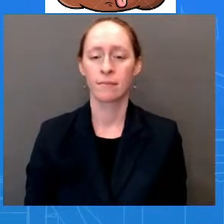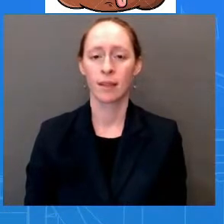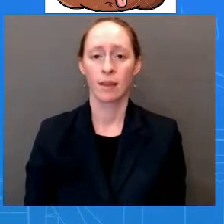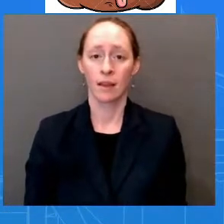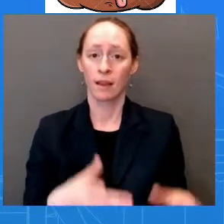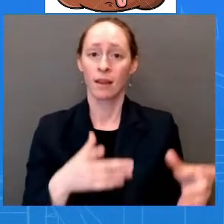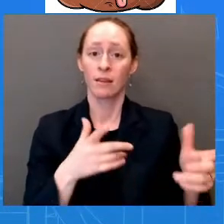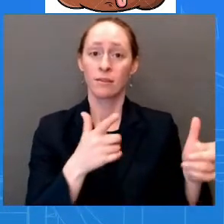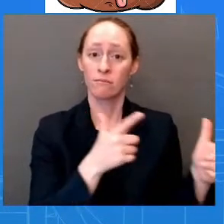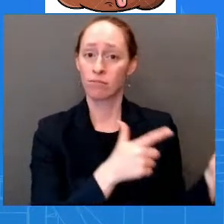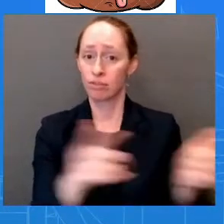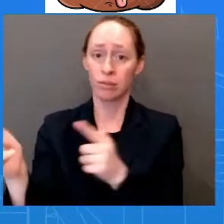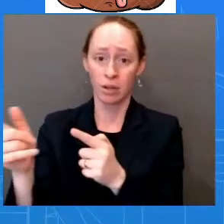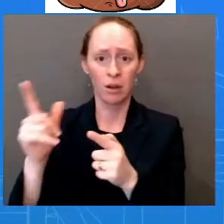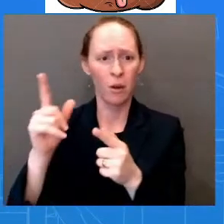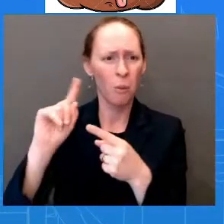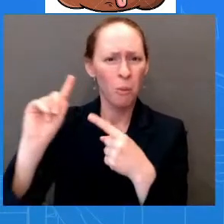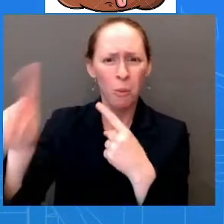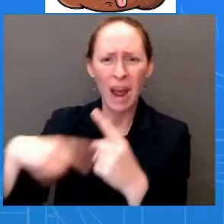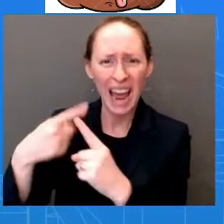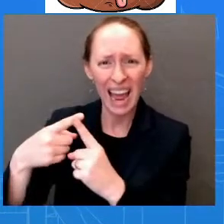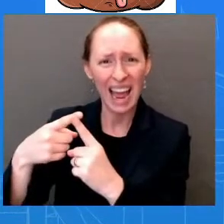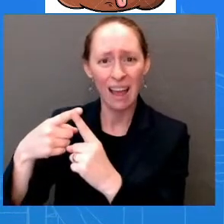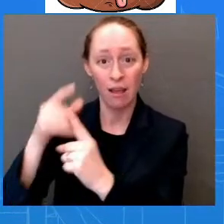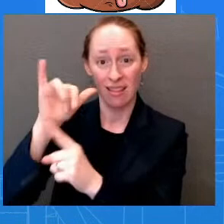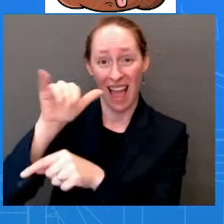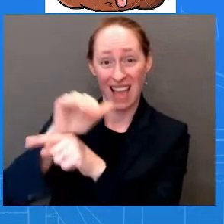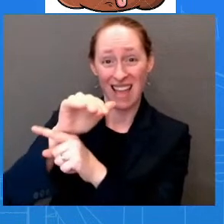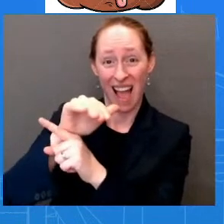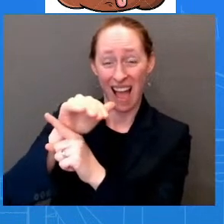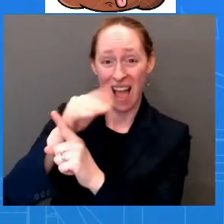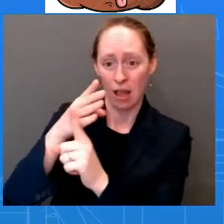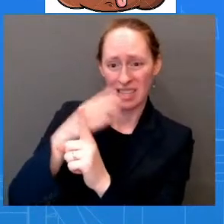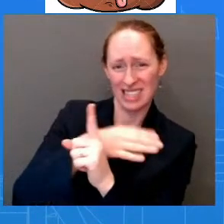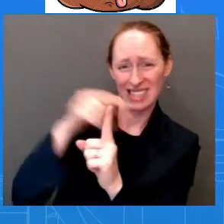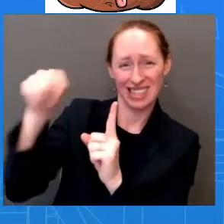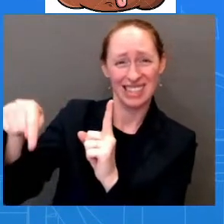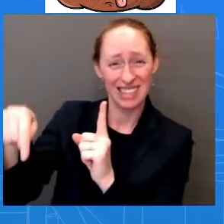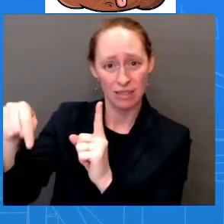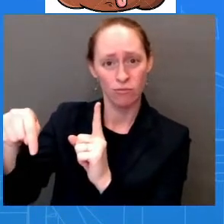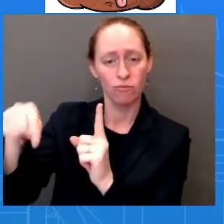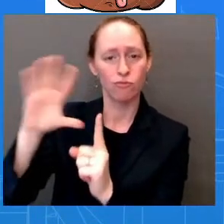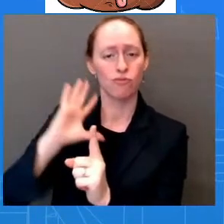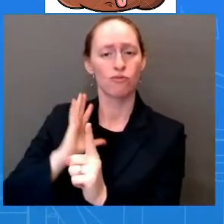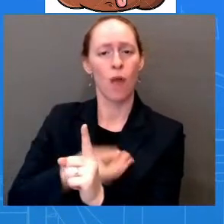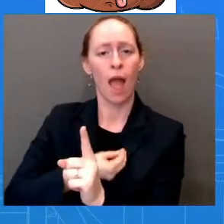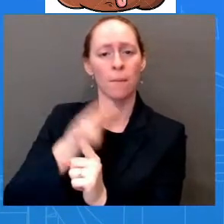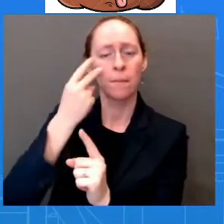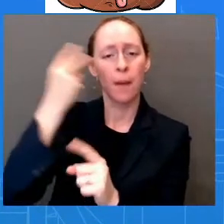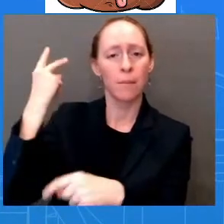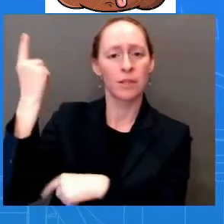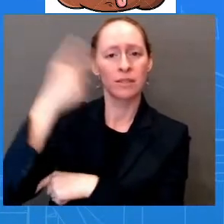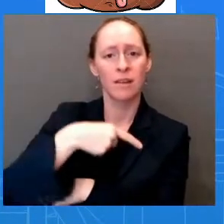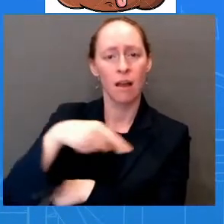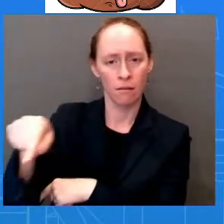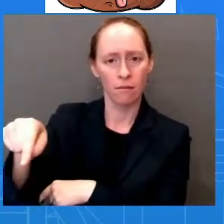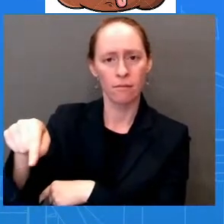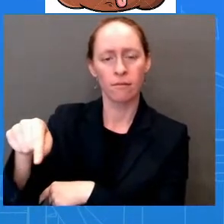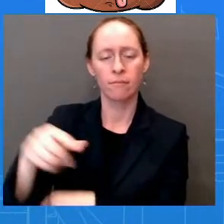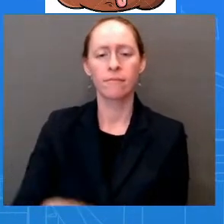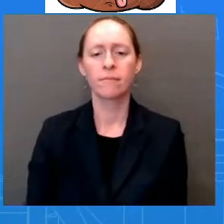already mourning the When is Transgender Day? I didn't see that on my Google Calendar. You guys let me miss it? Come on,